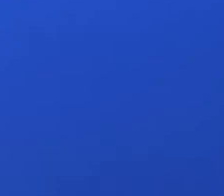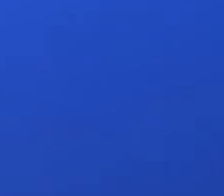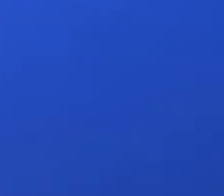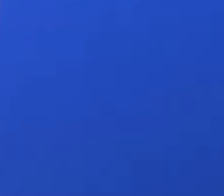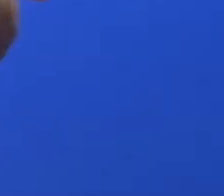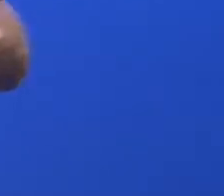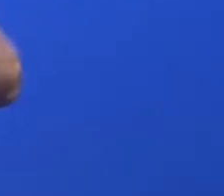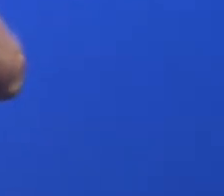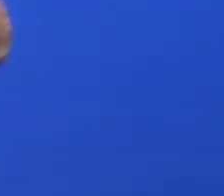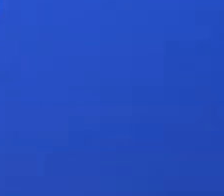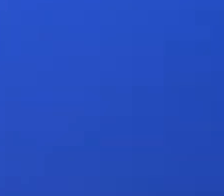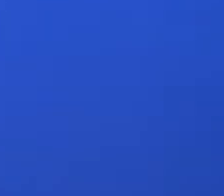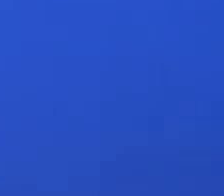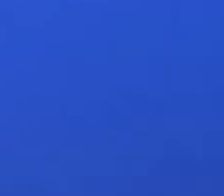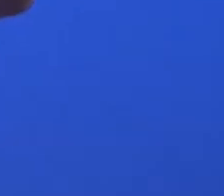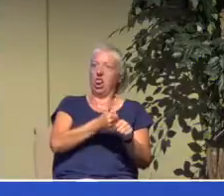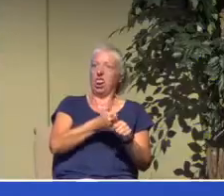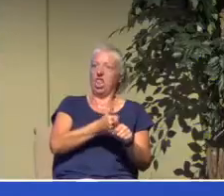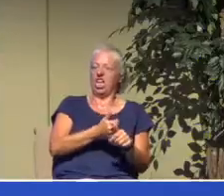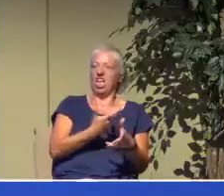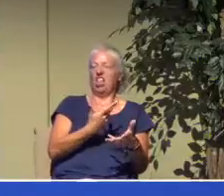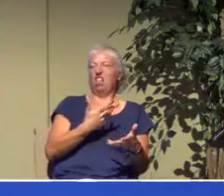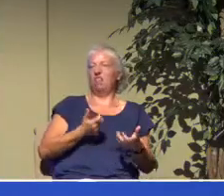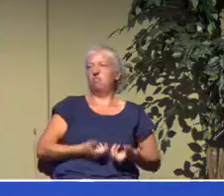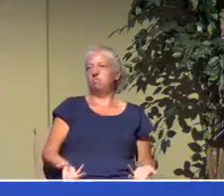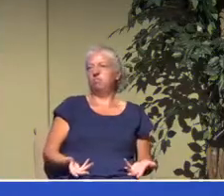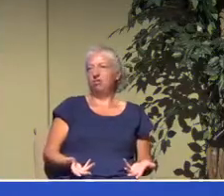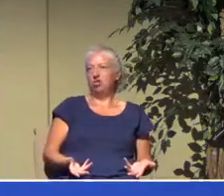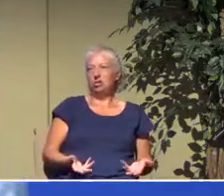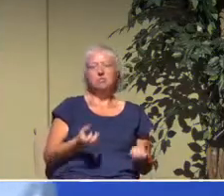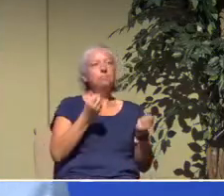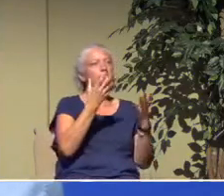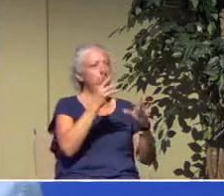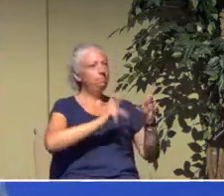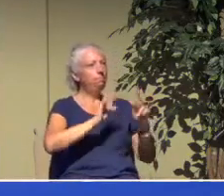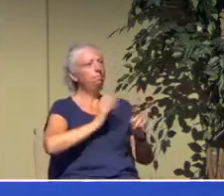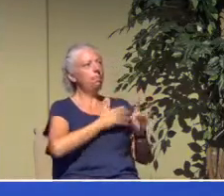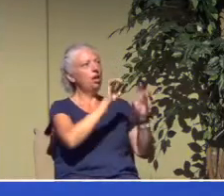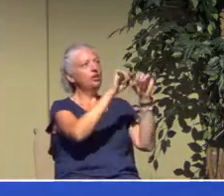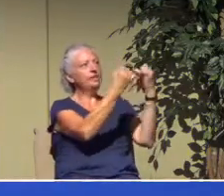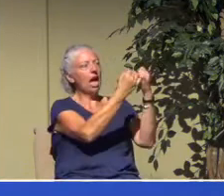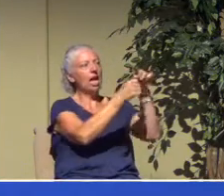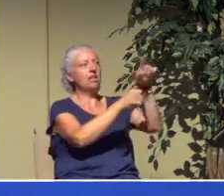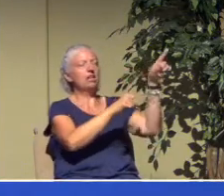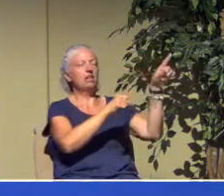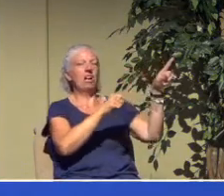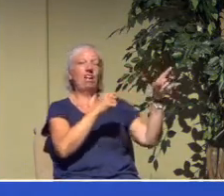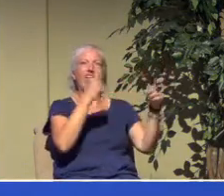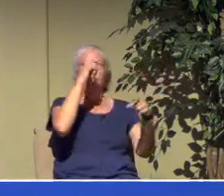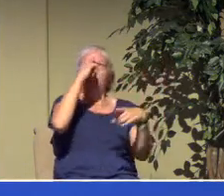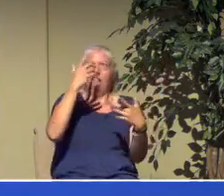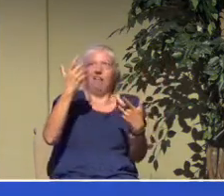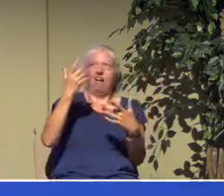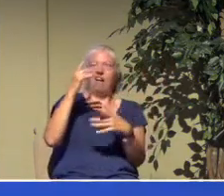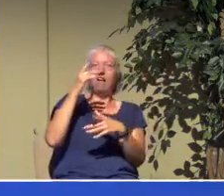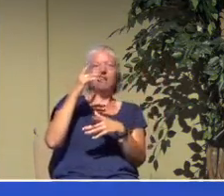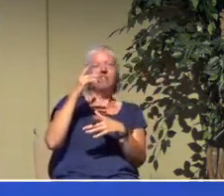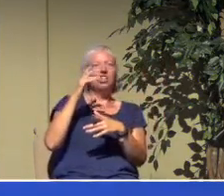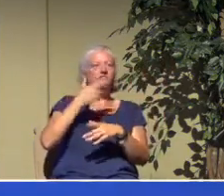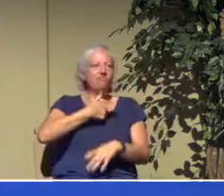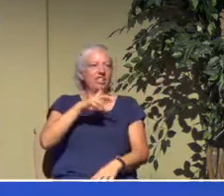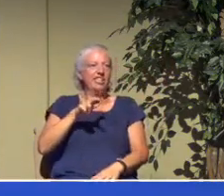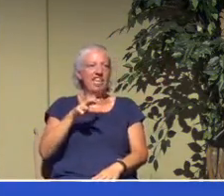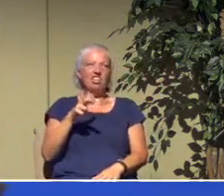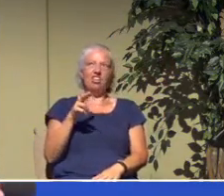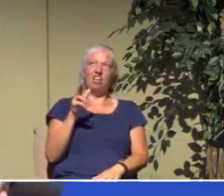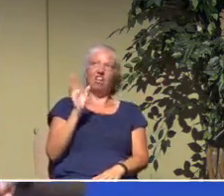people in our society, I think, who are burned out and have been burned out on religion, religion being faith in a way that God